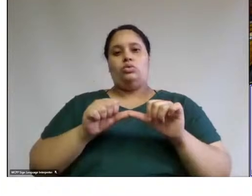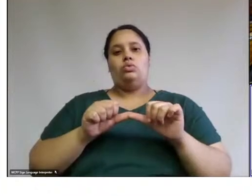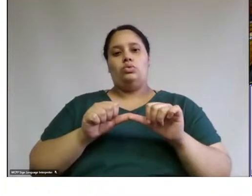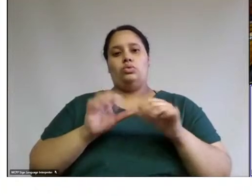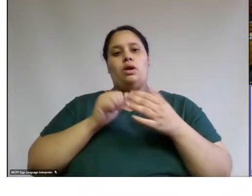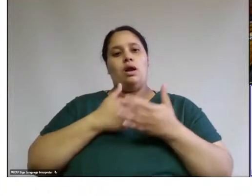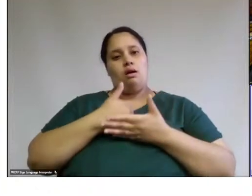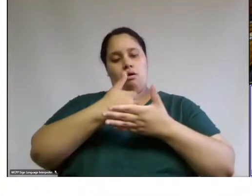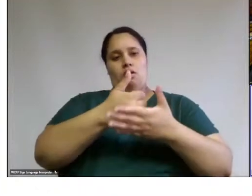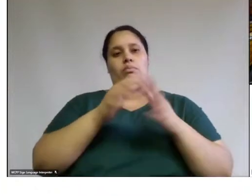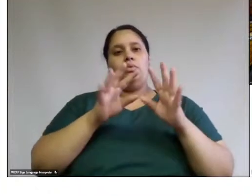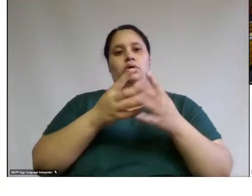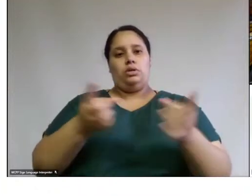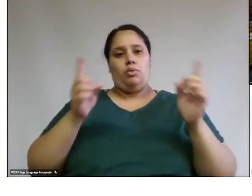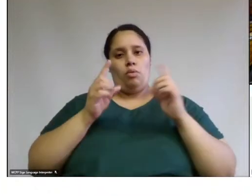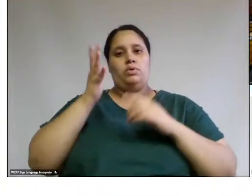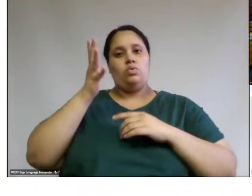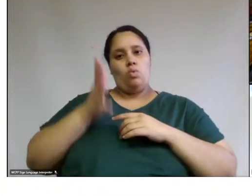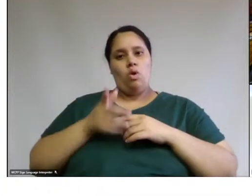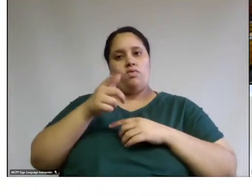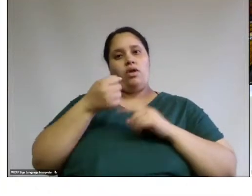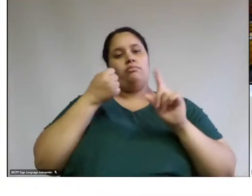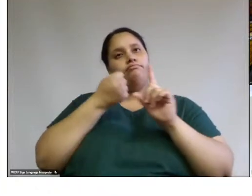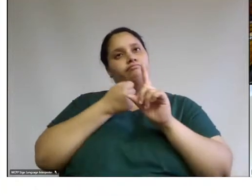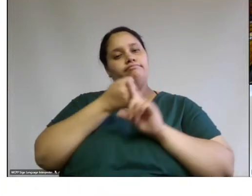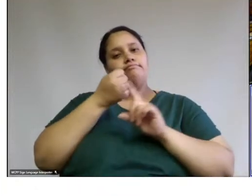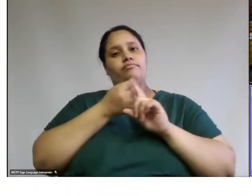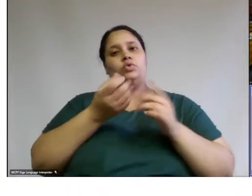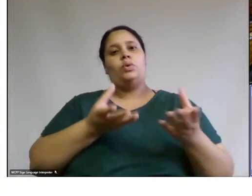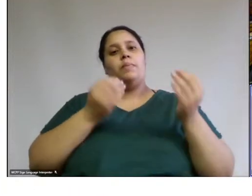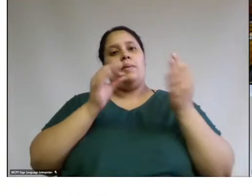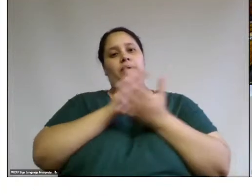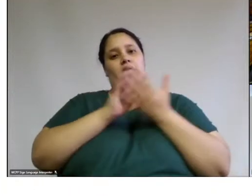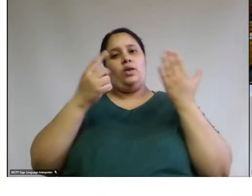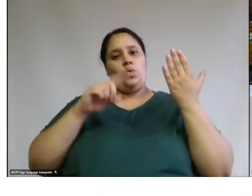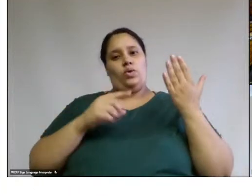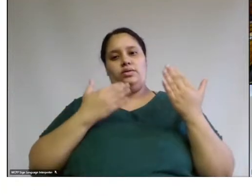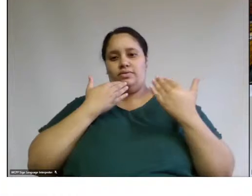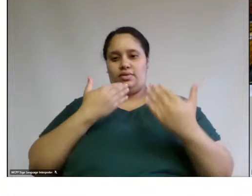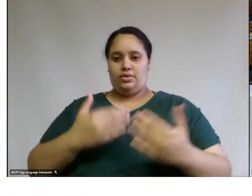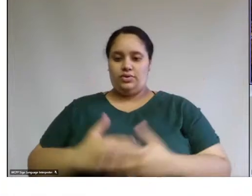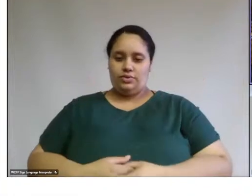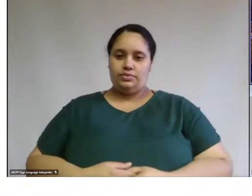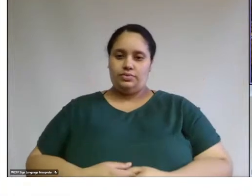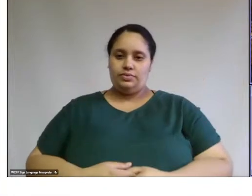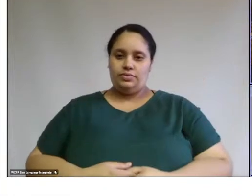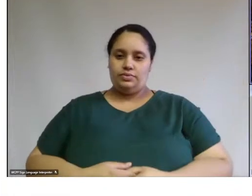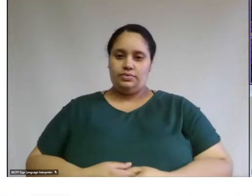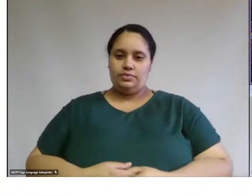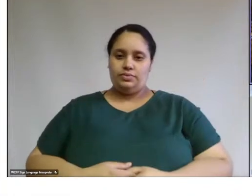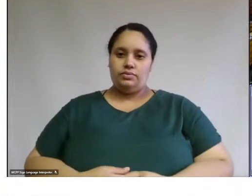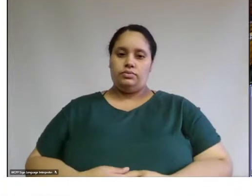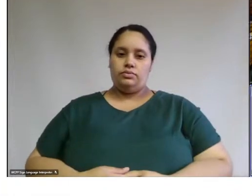the department as they strive to get back that clean audit status. Thank you very much.